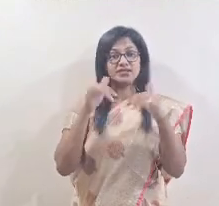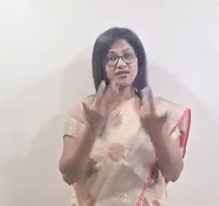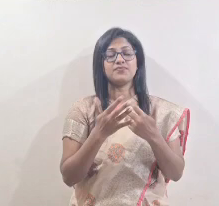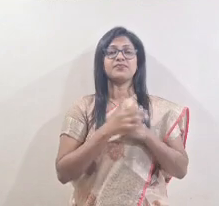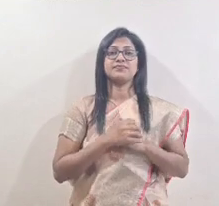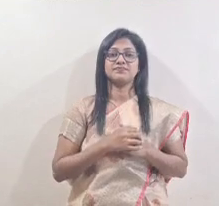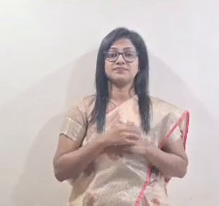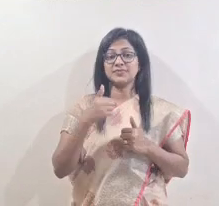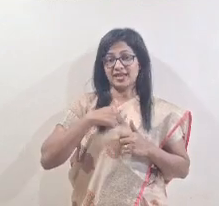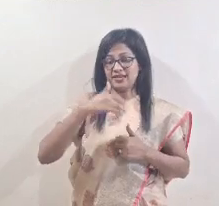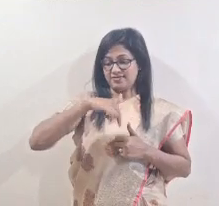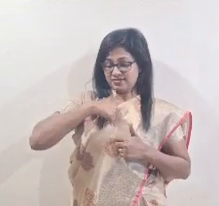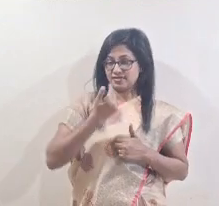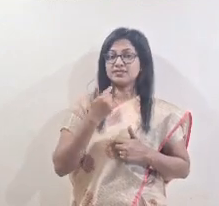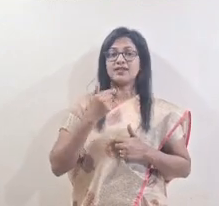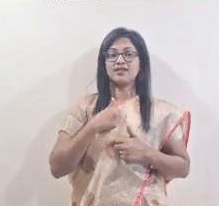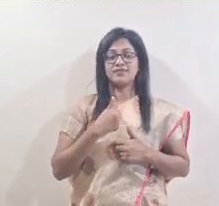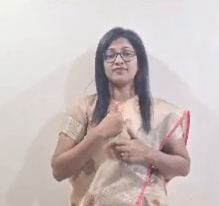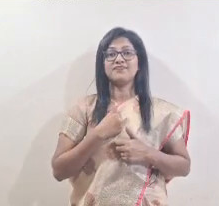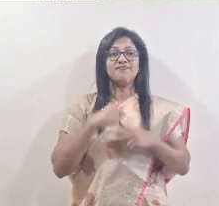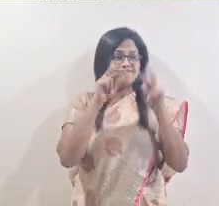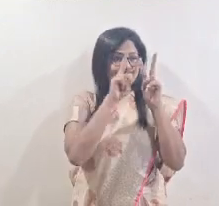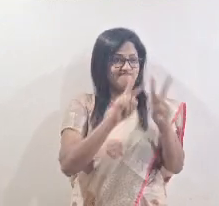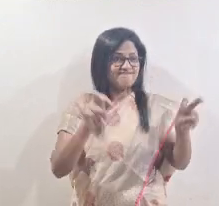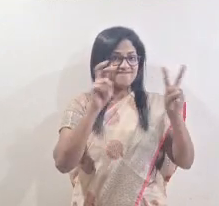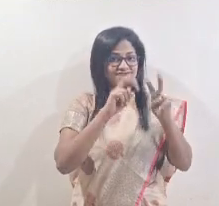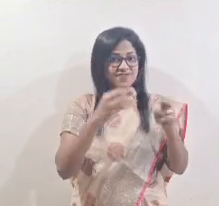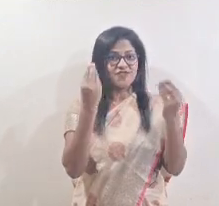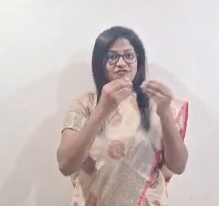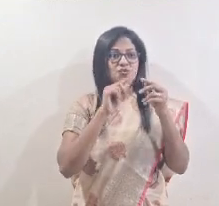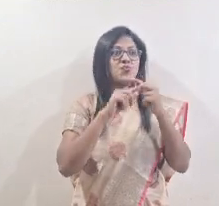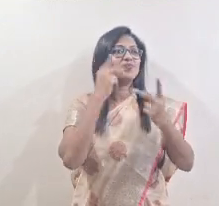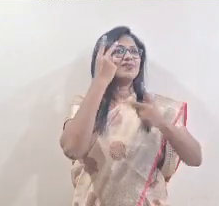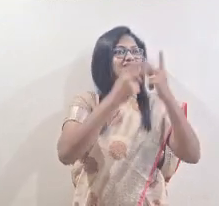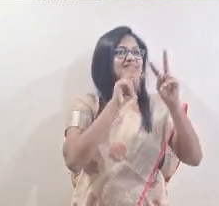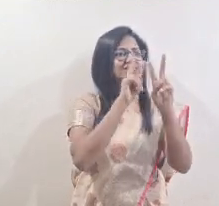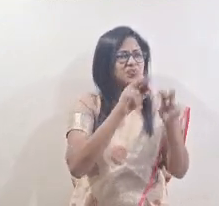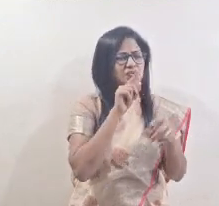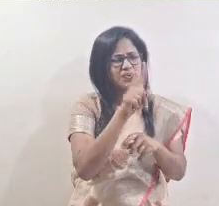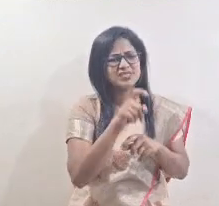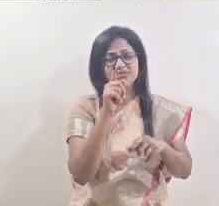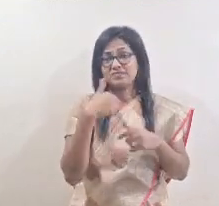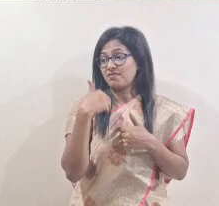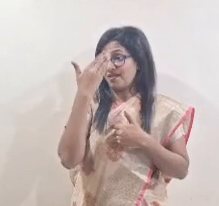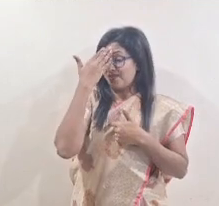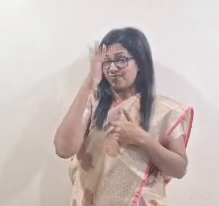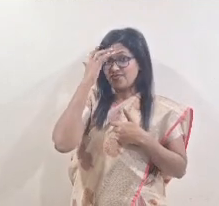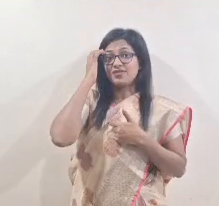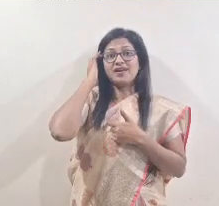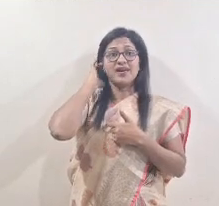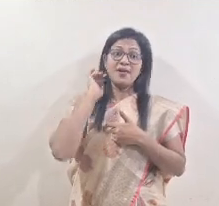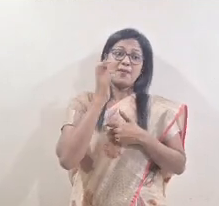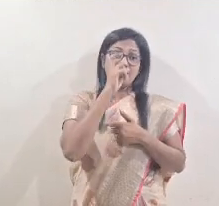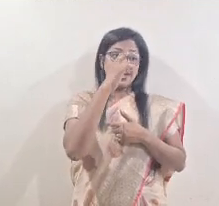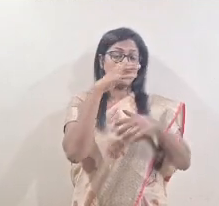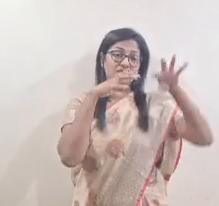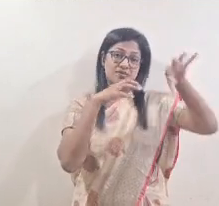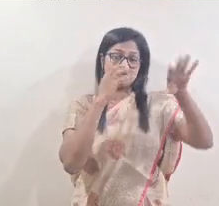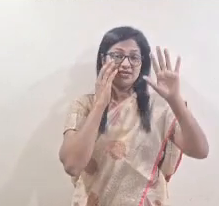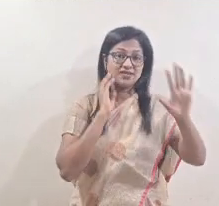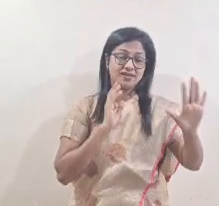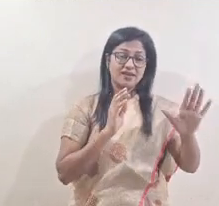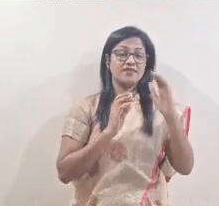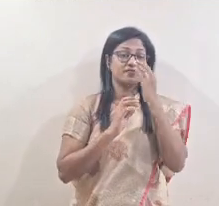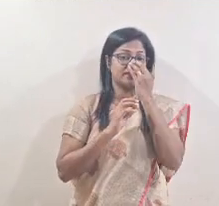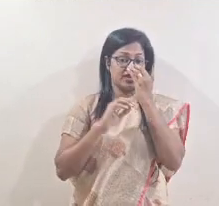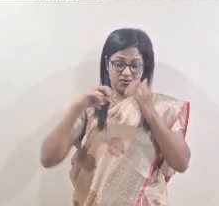And I myself have surveyed a few of the tourists, so they're like, okay, we didn't know that there was a metro station present this close